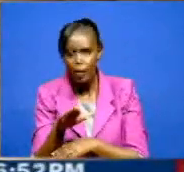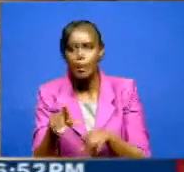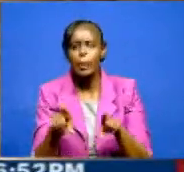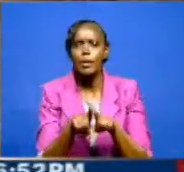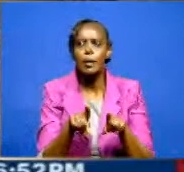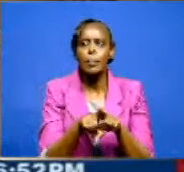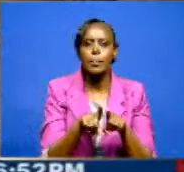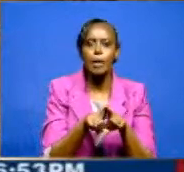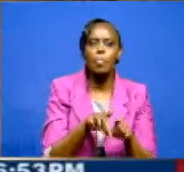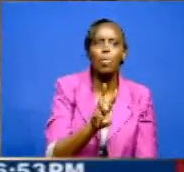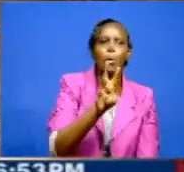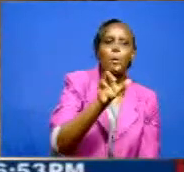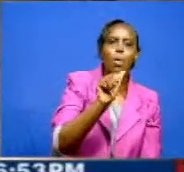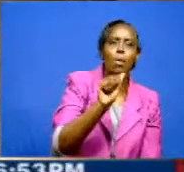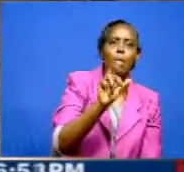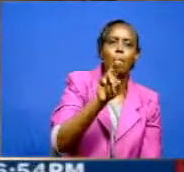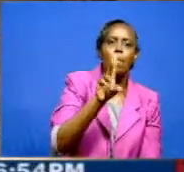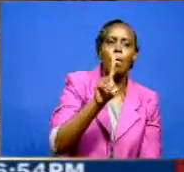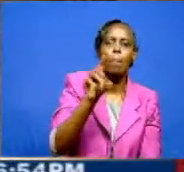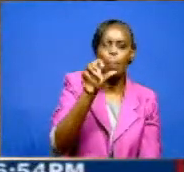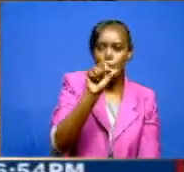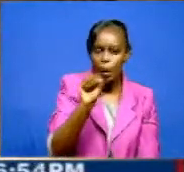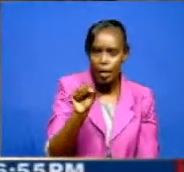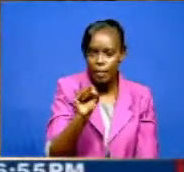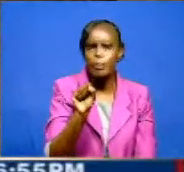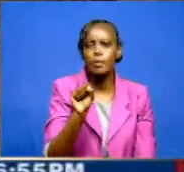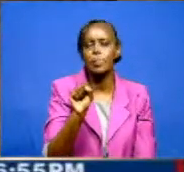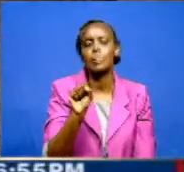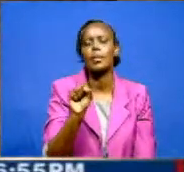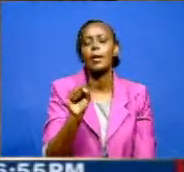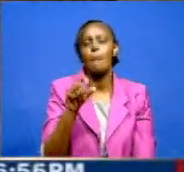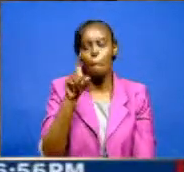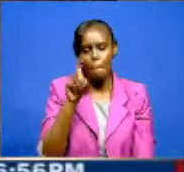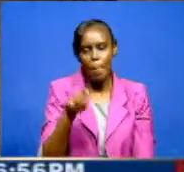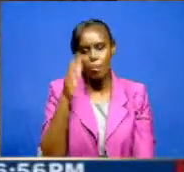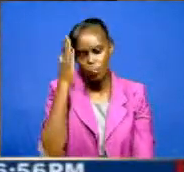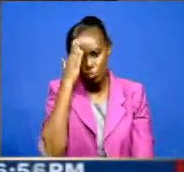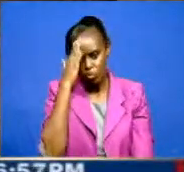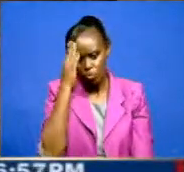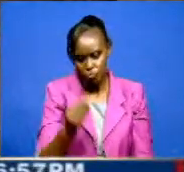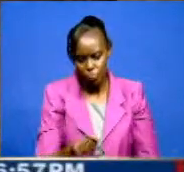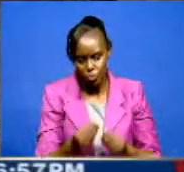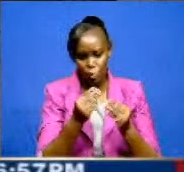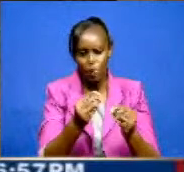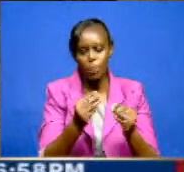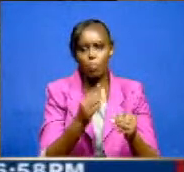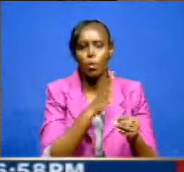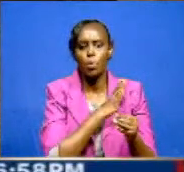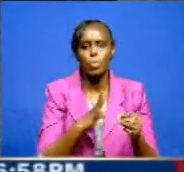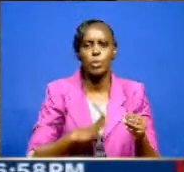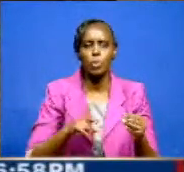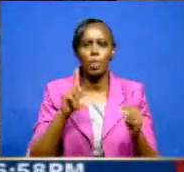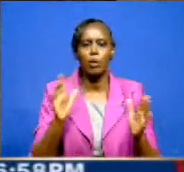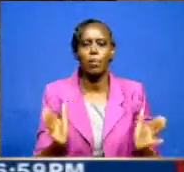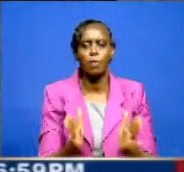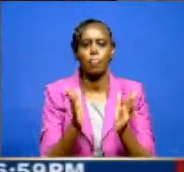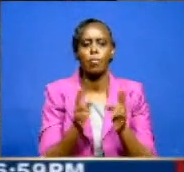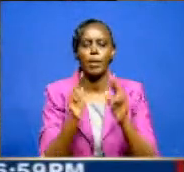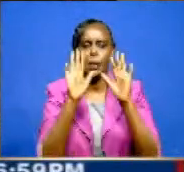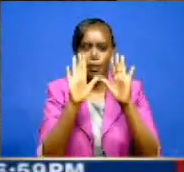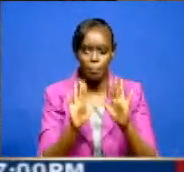are right. But I want to commit this statement to the Committee of Legal Affairs. And I think it's a very